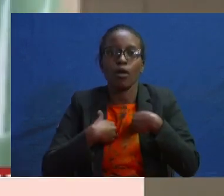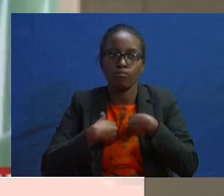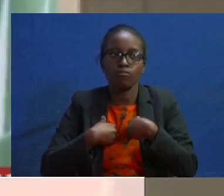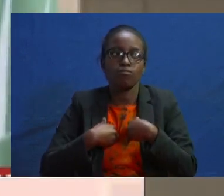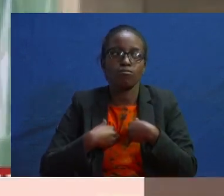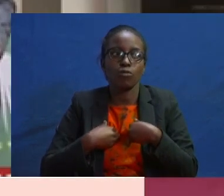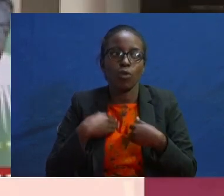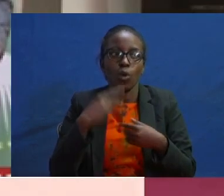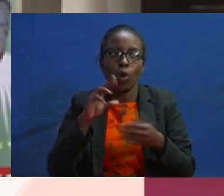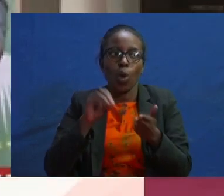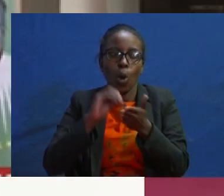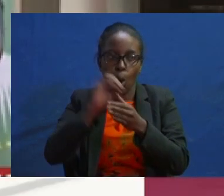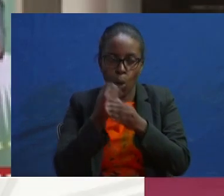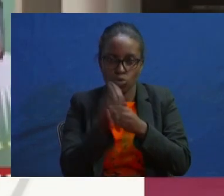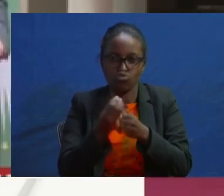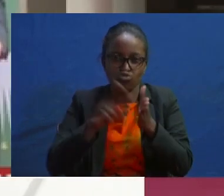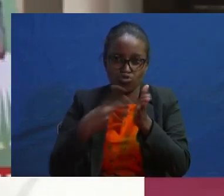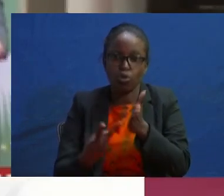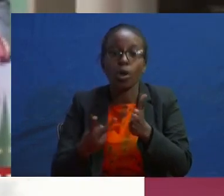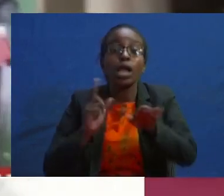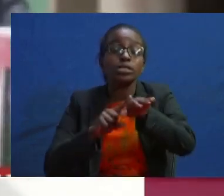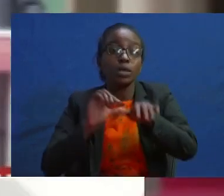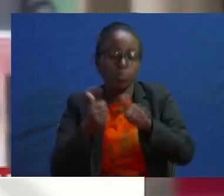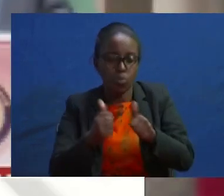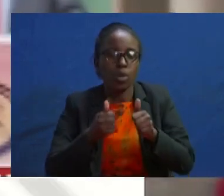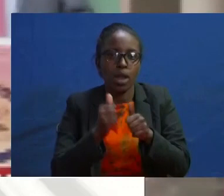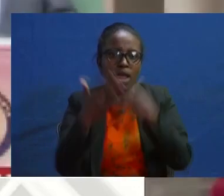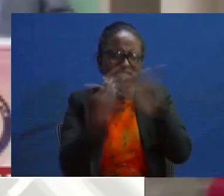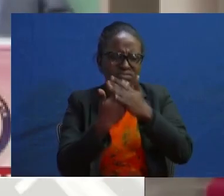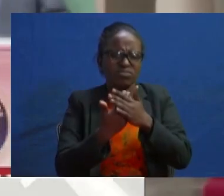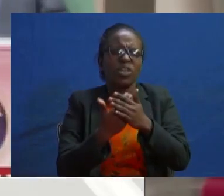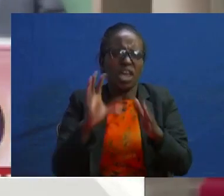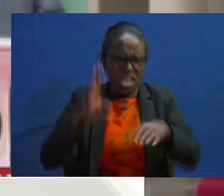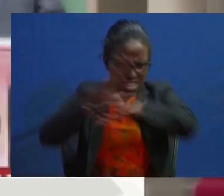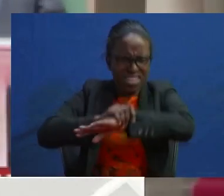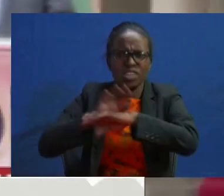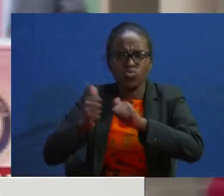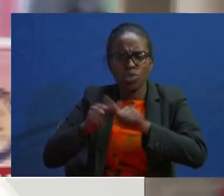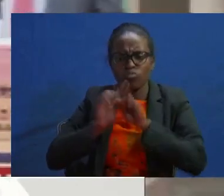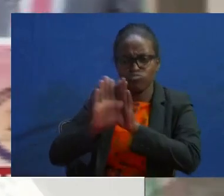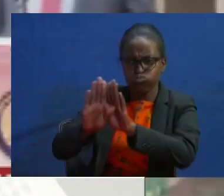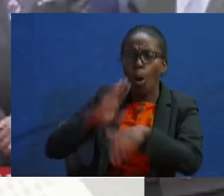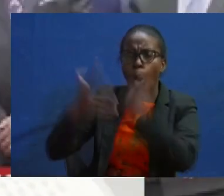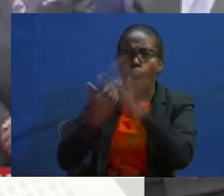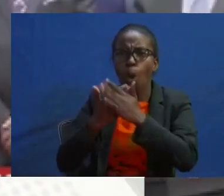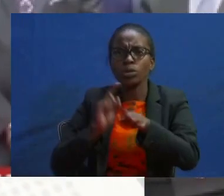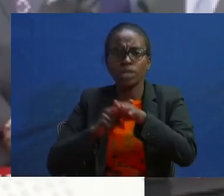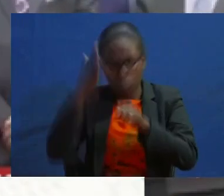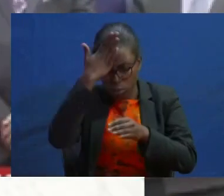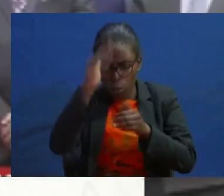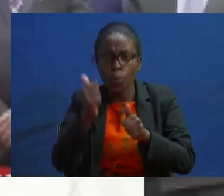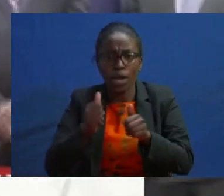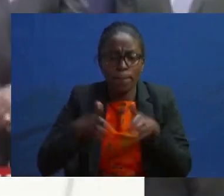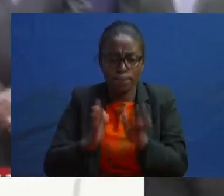perish. With the allegations that other names presented for the same position were dismissed before being made known to the public,